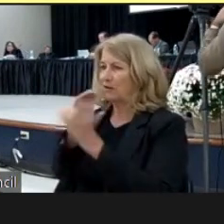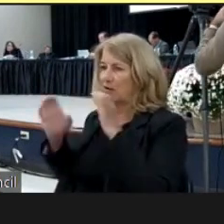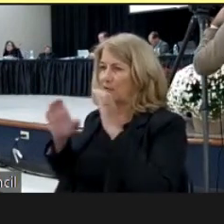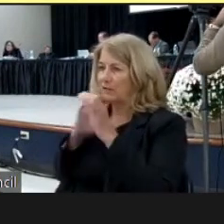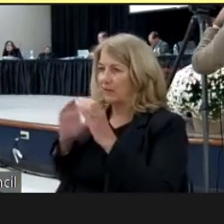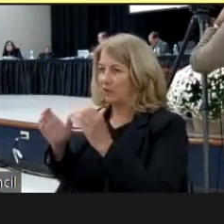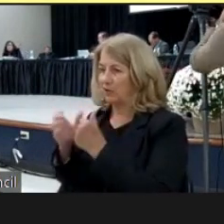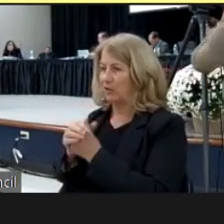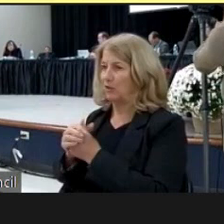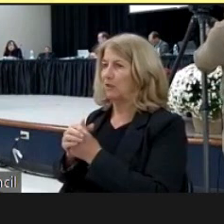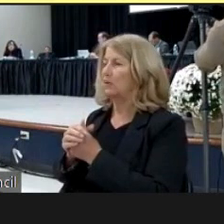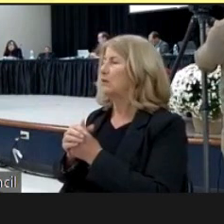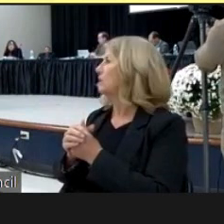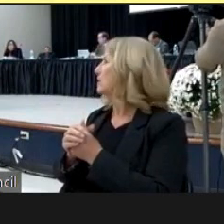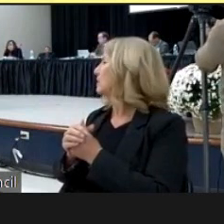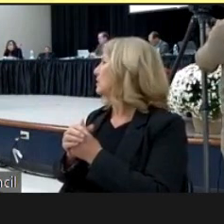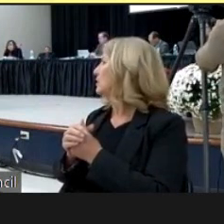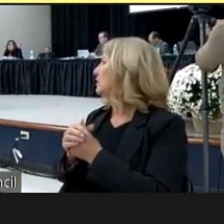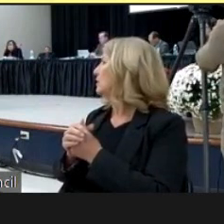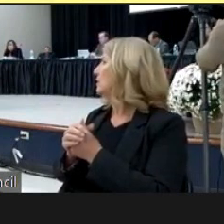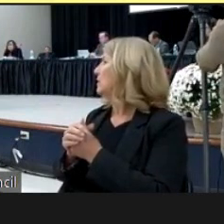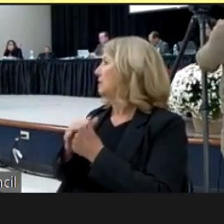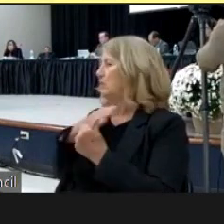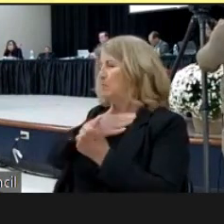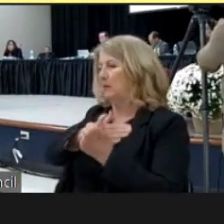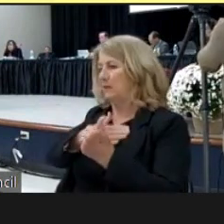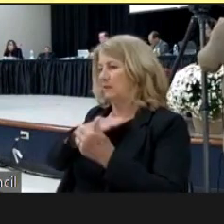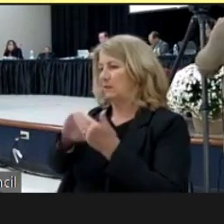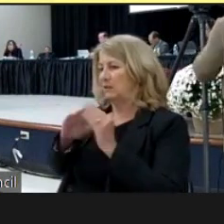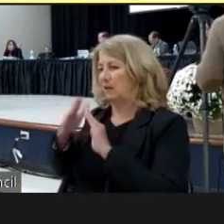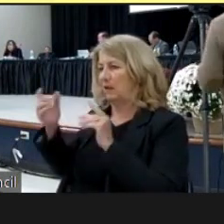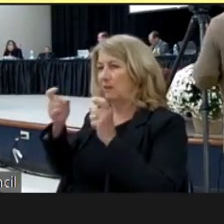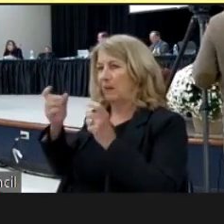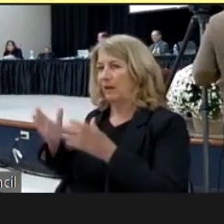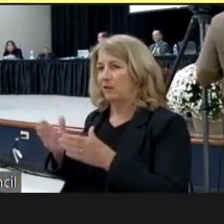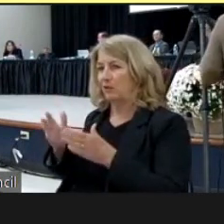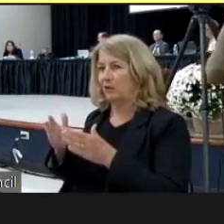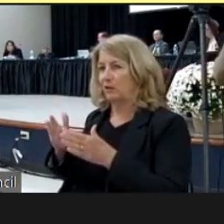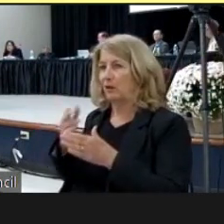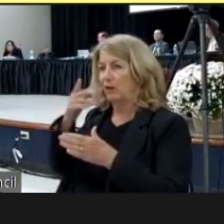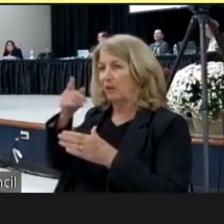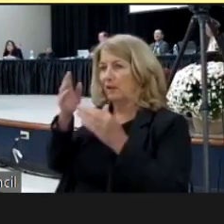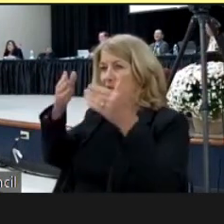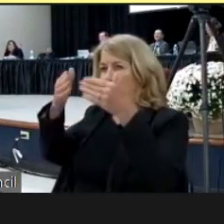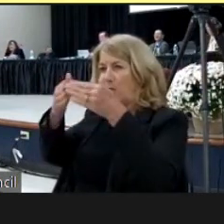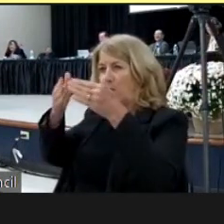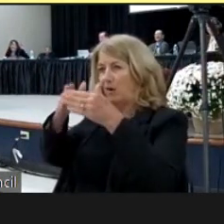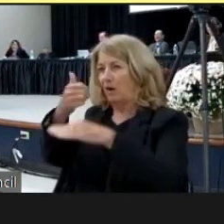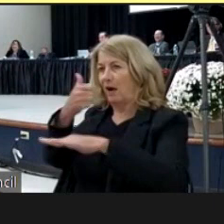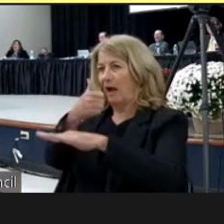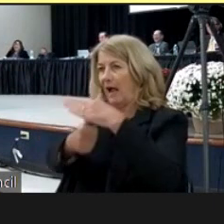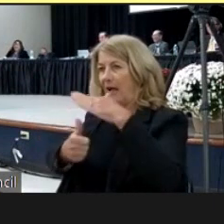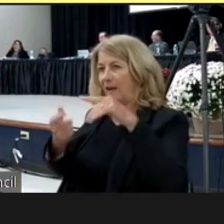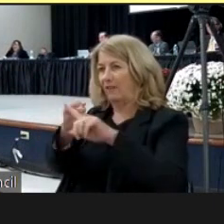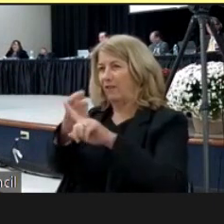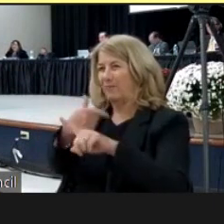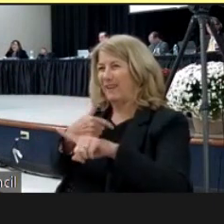please. City manager, he's over there in the corner hiding from me, but I see